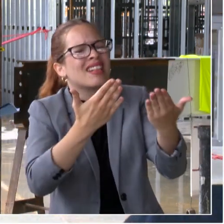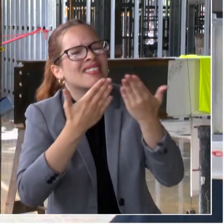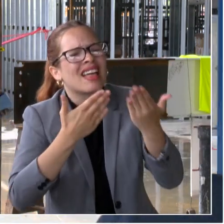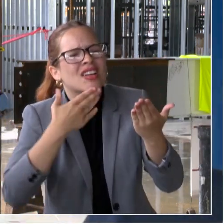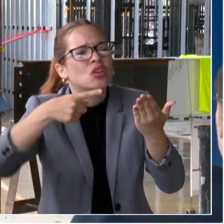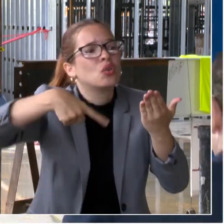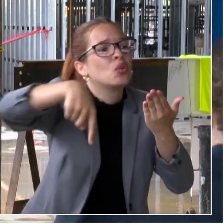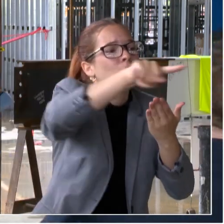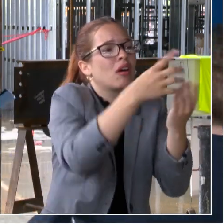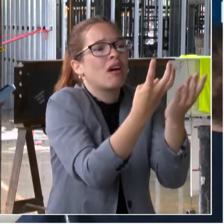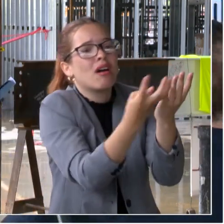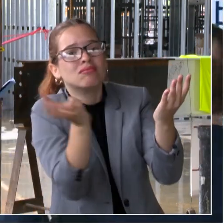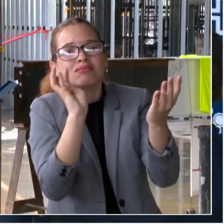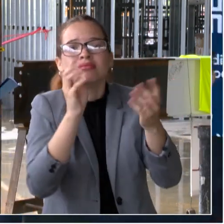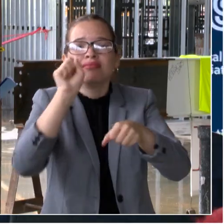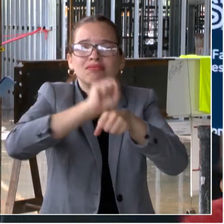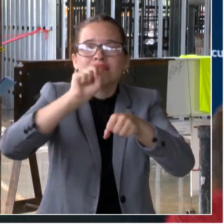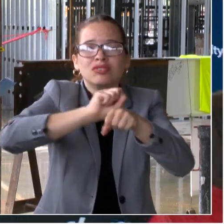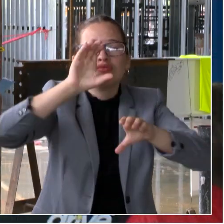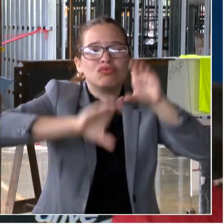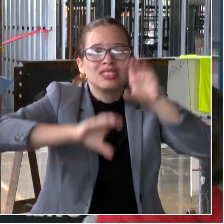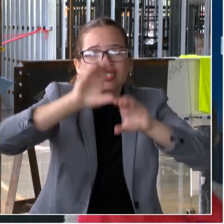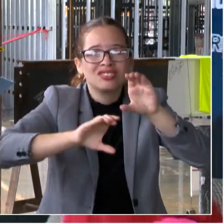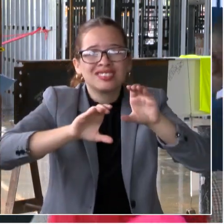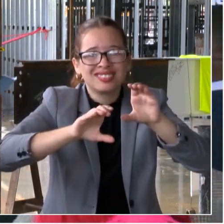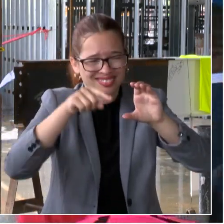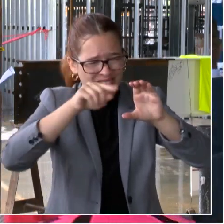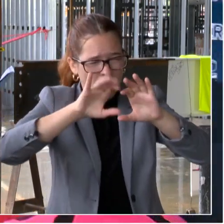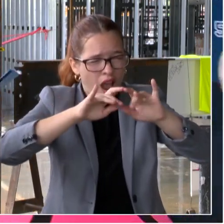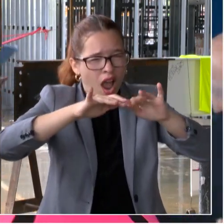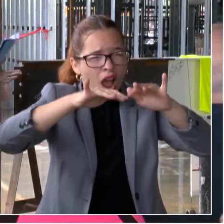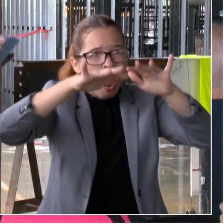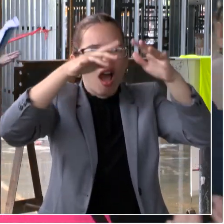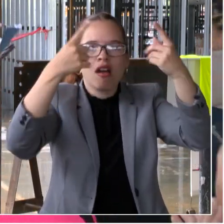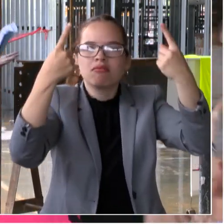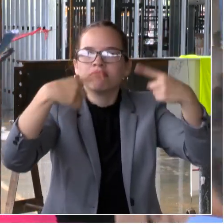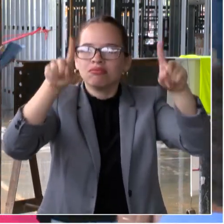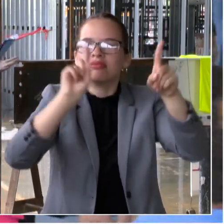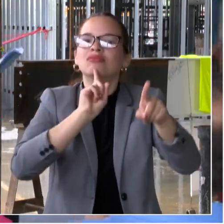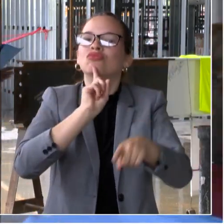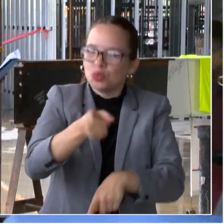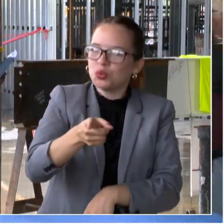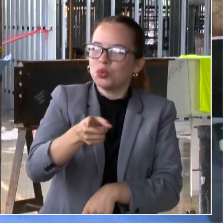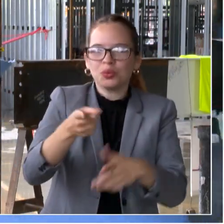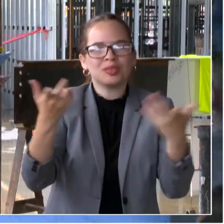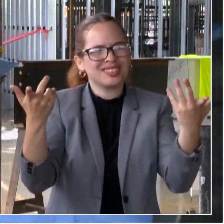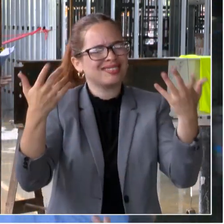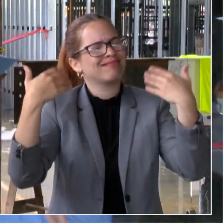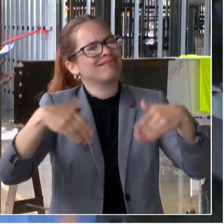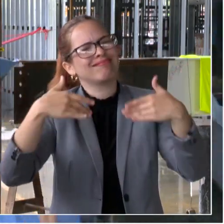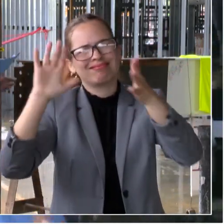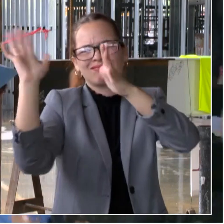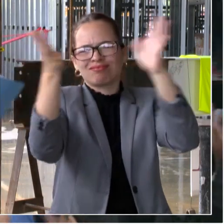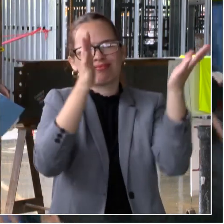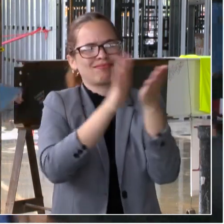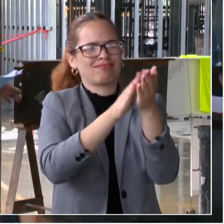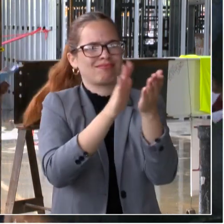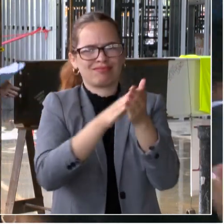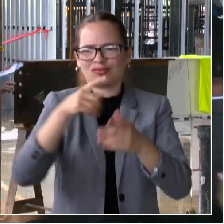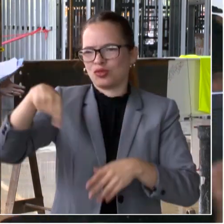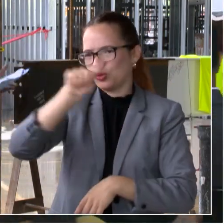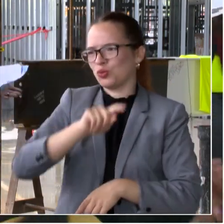But lastly, we're here today to celebrate topping out, and I want to extend my thanks to all of the design and construction